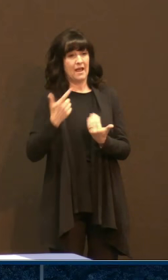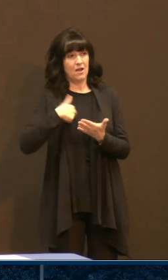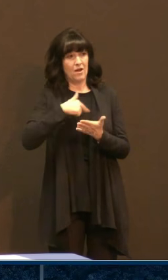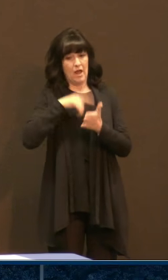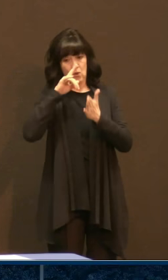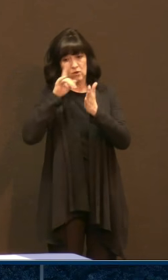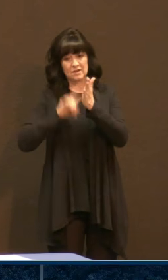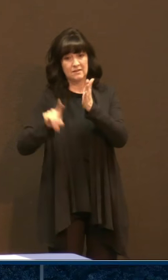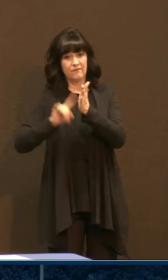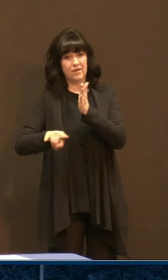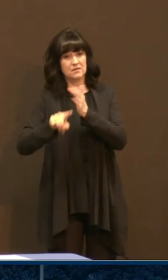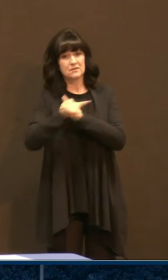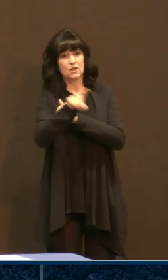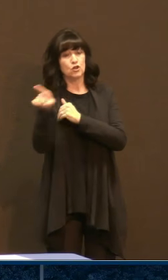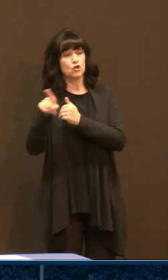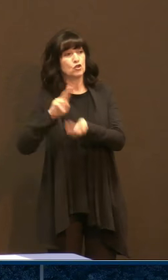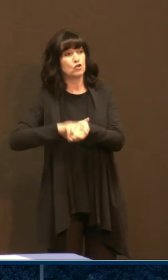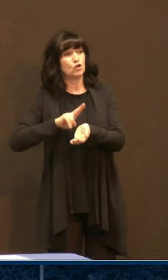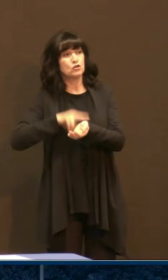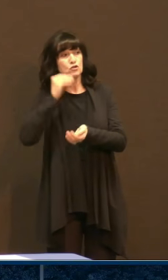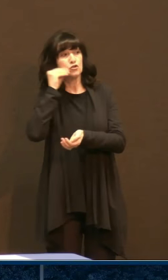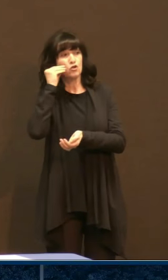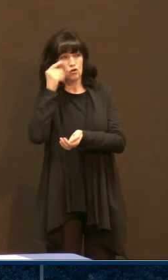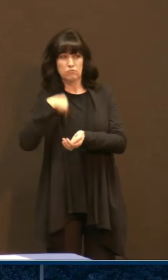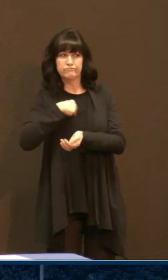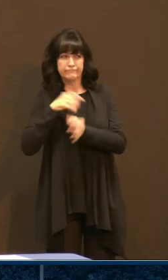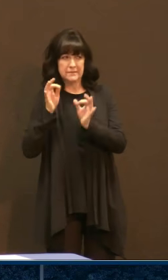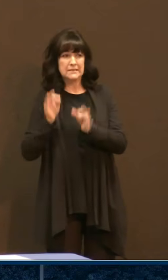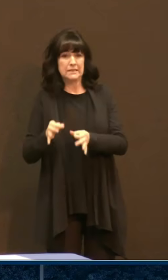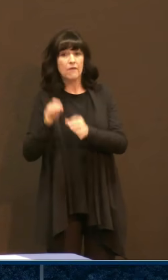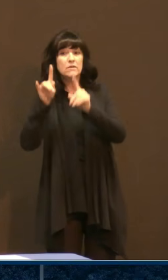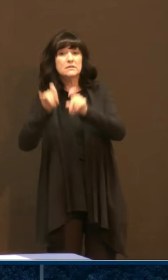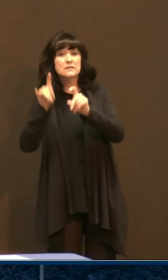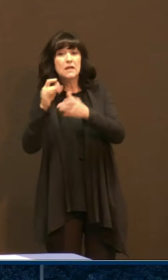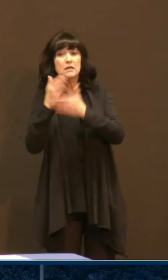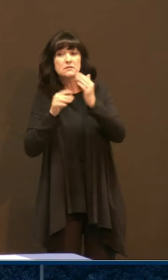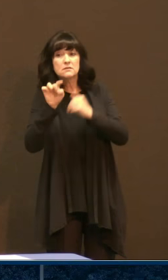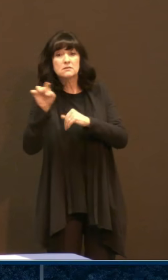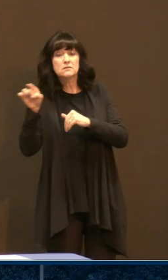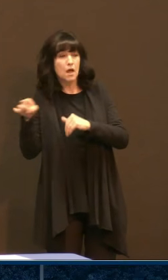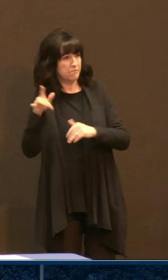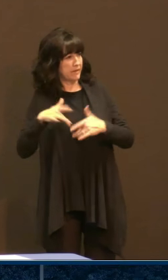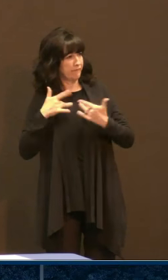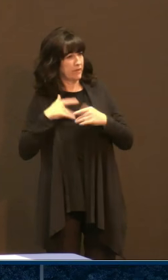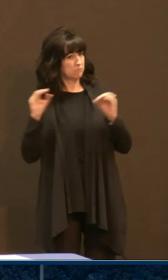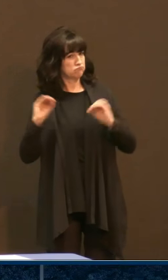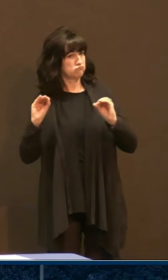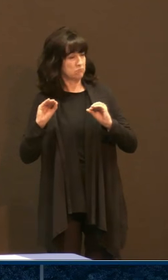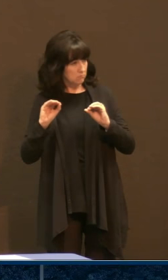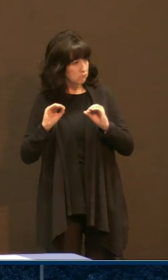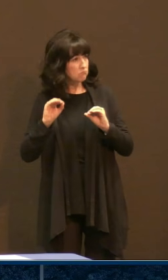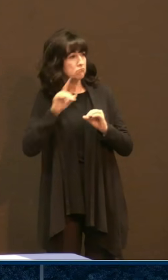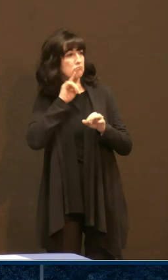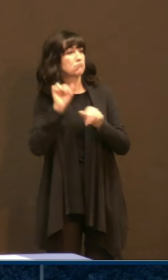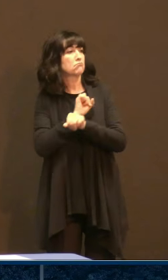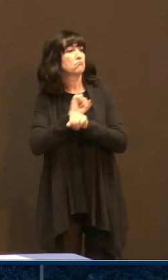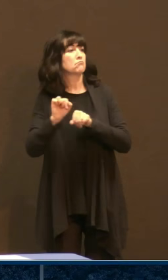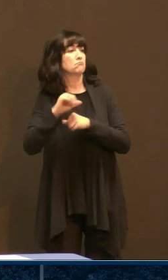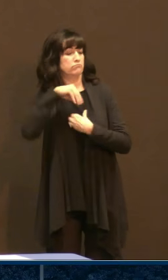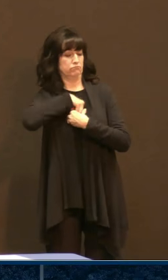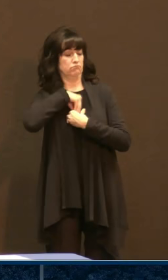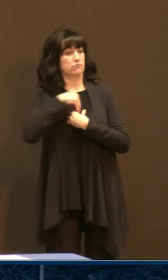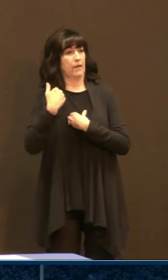these facilities, we're definitely seeing asymptomatic positives. And so as we go forward,